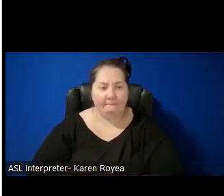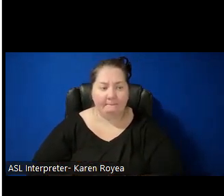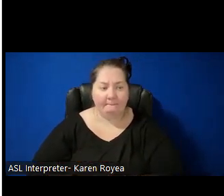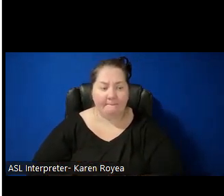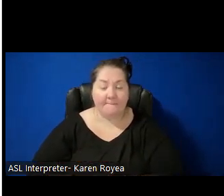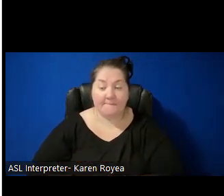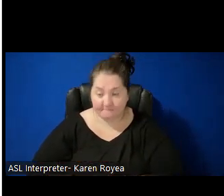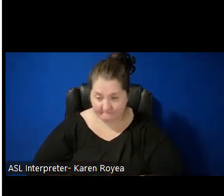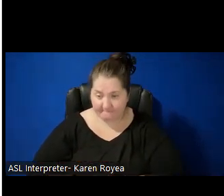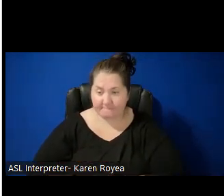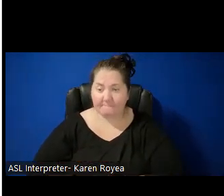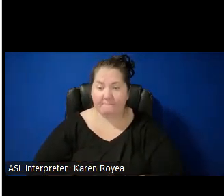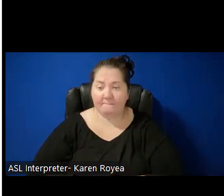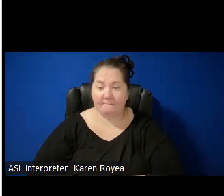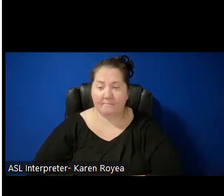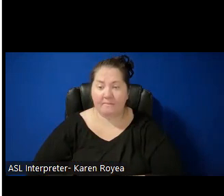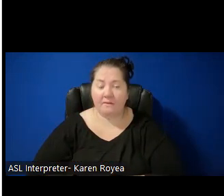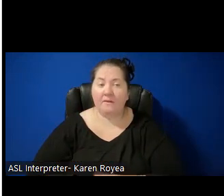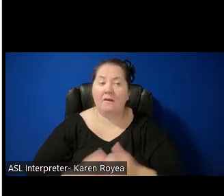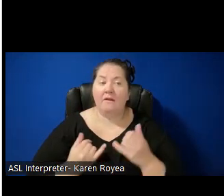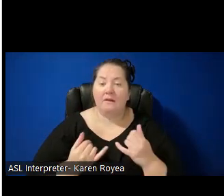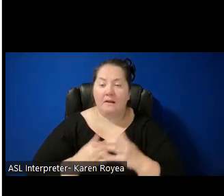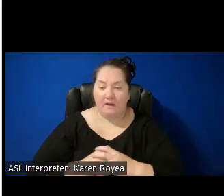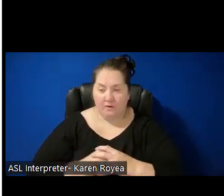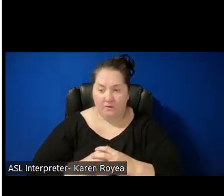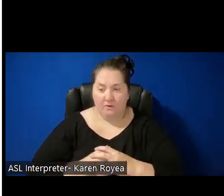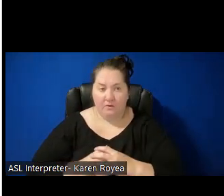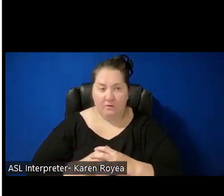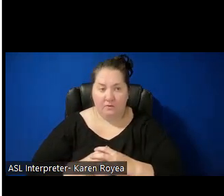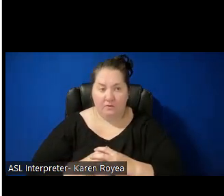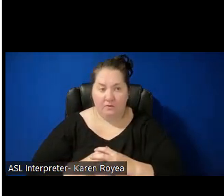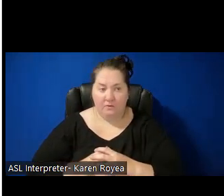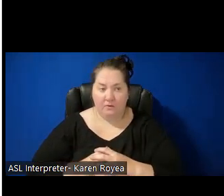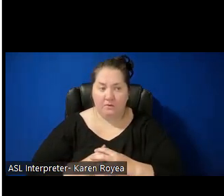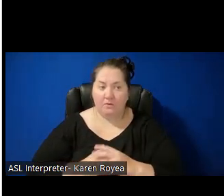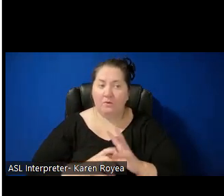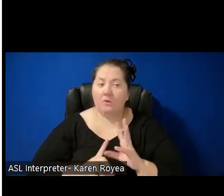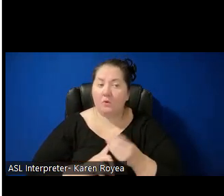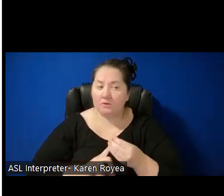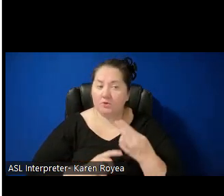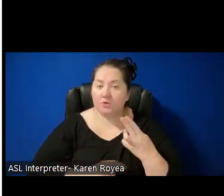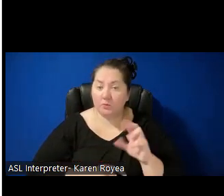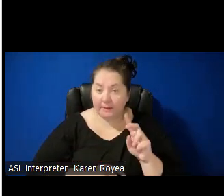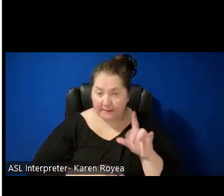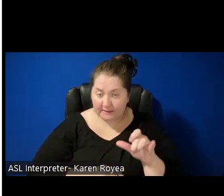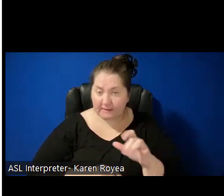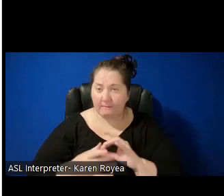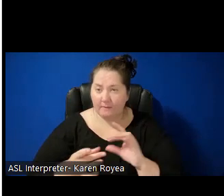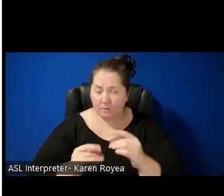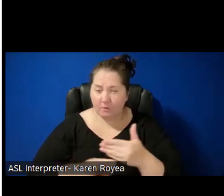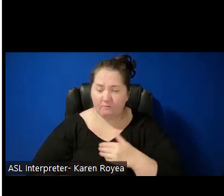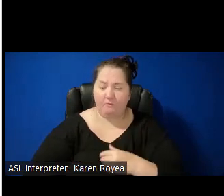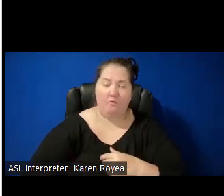So now I want to tap into getting an understanding of the concept of cultural humility. As I mentioned before, we have